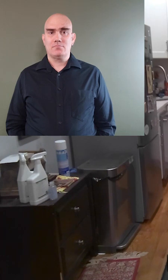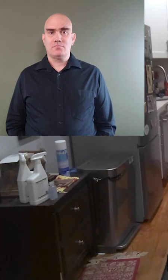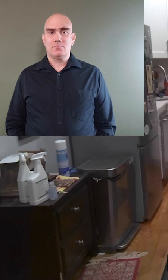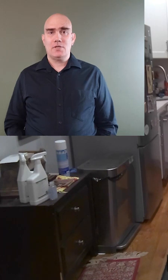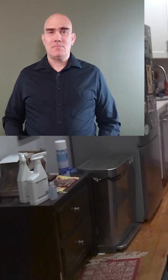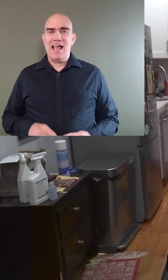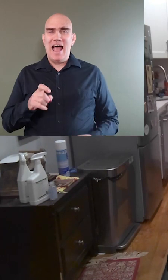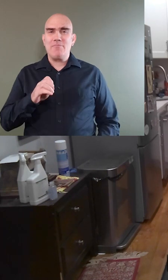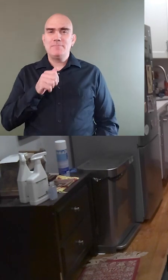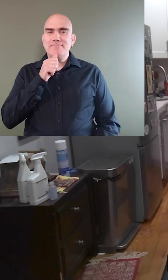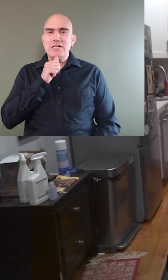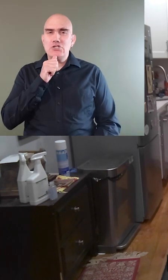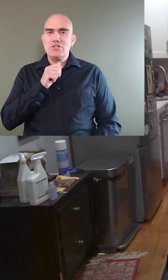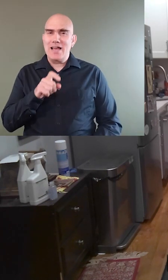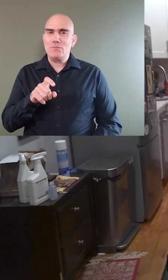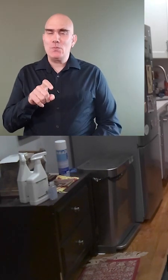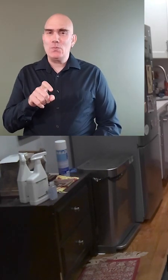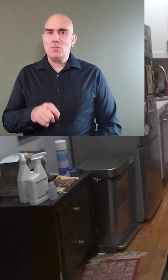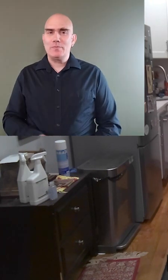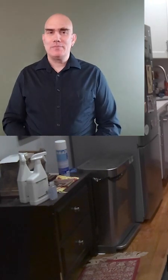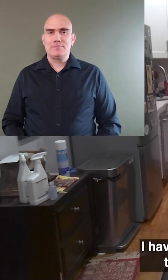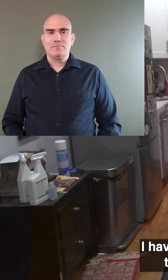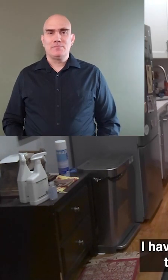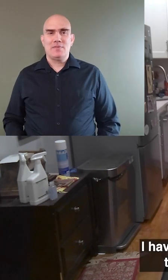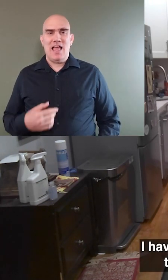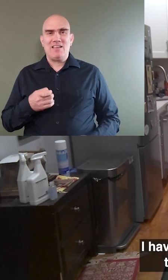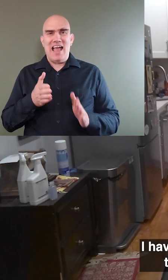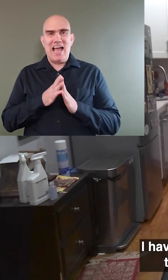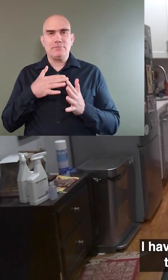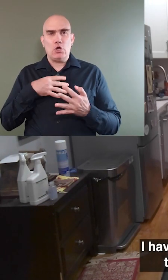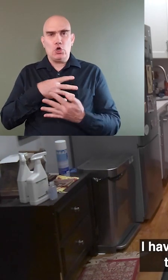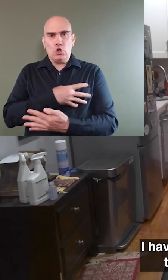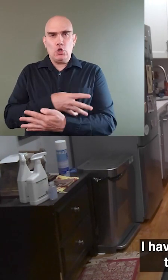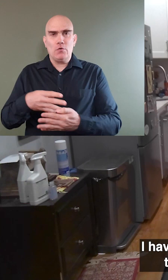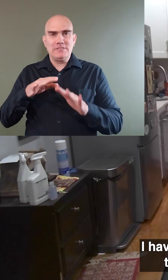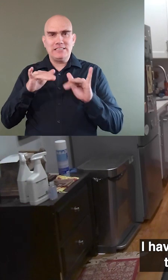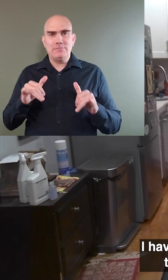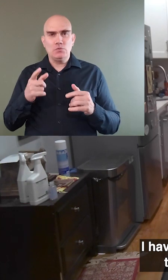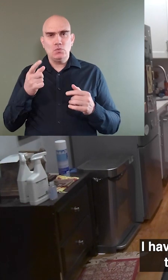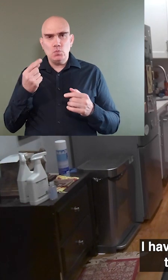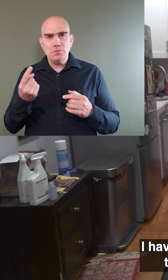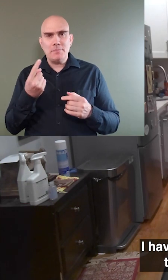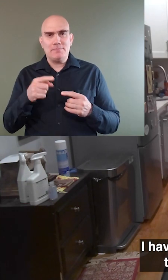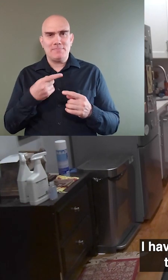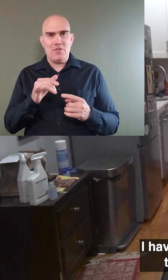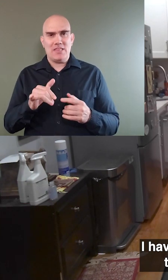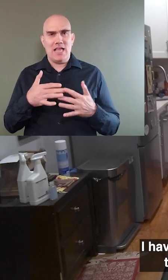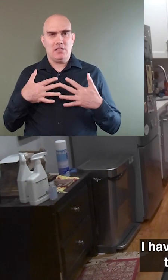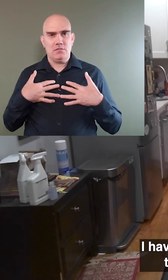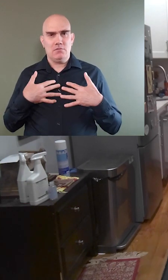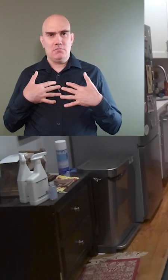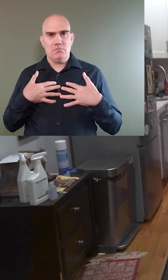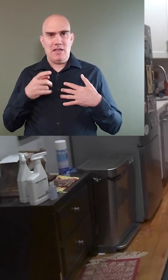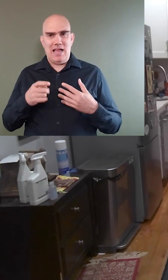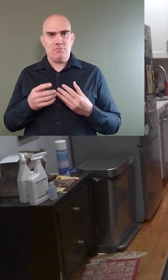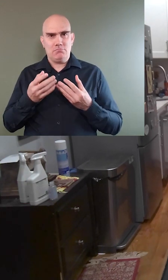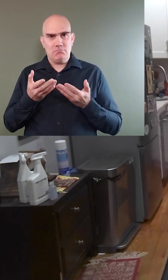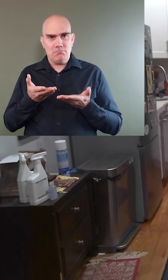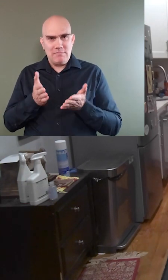But I have to be patient. I have to ask my nervous system to do something about it.